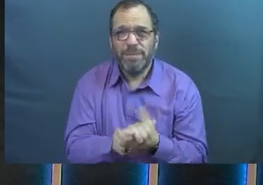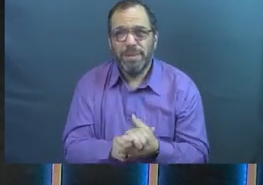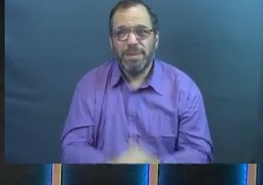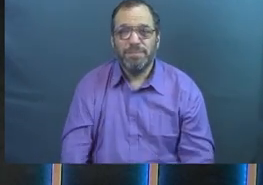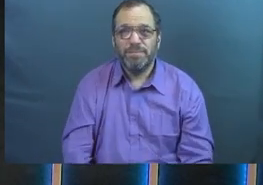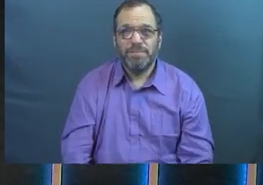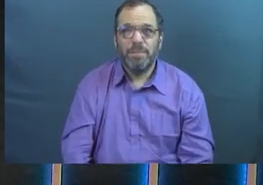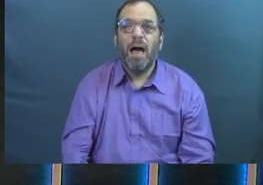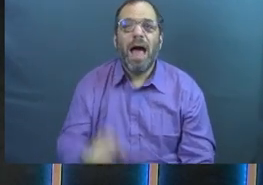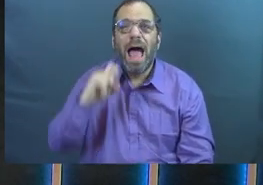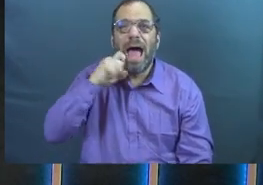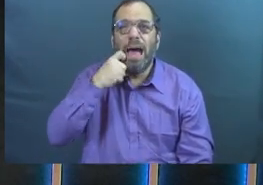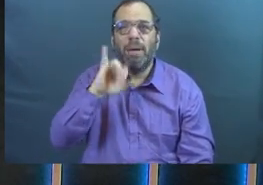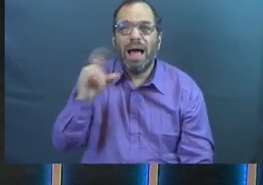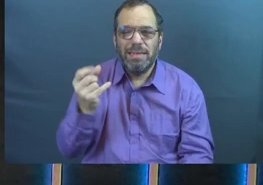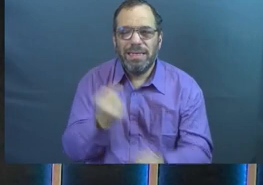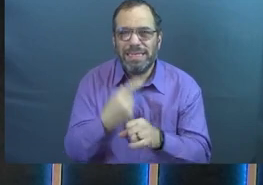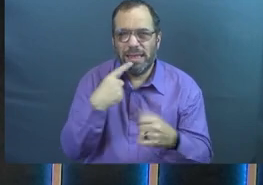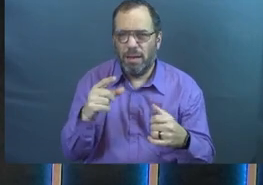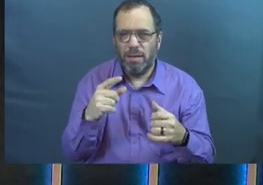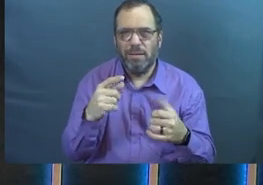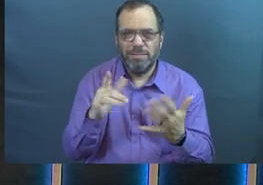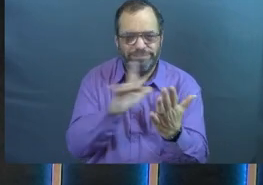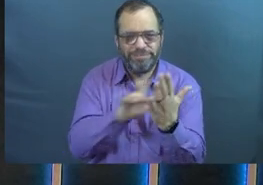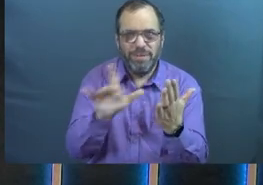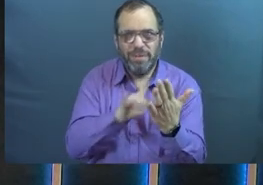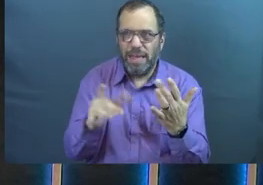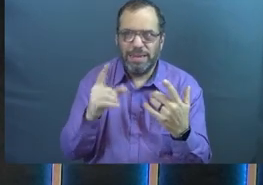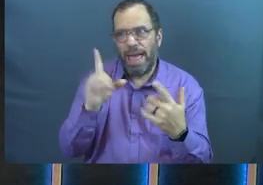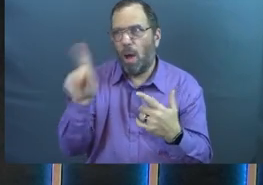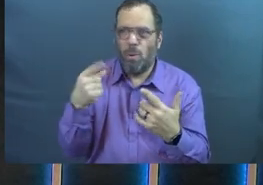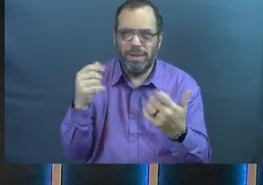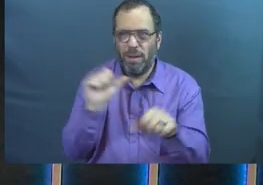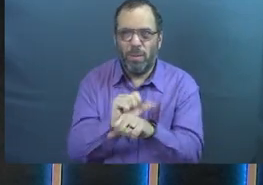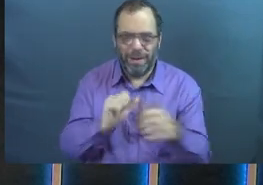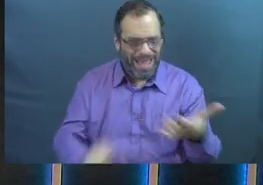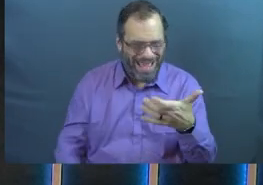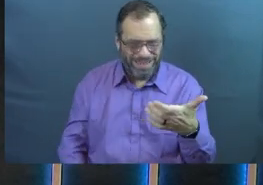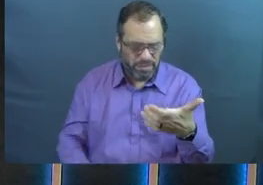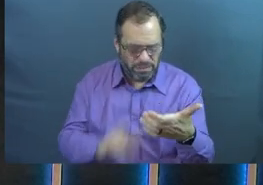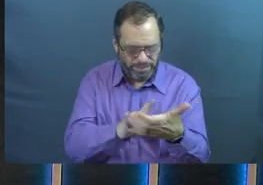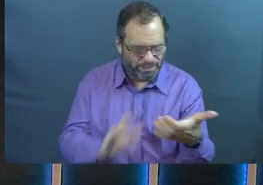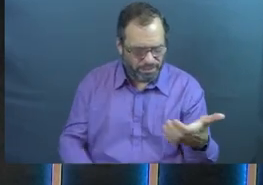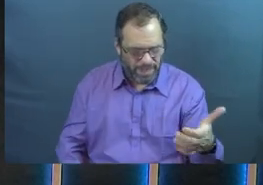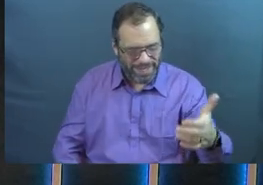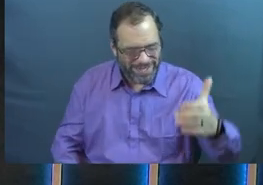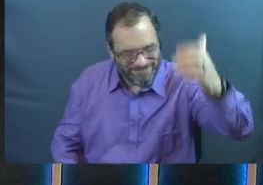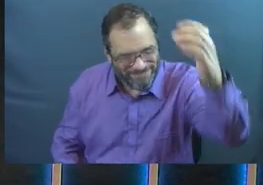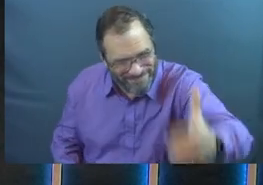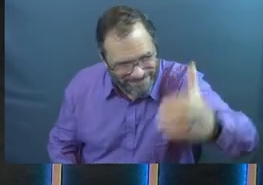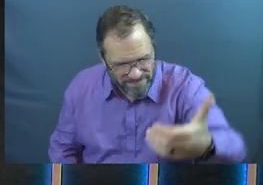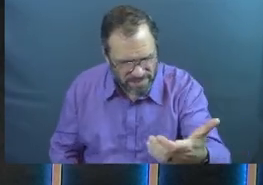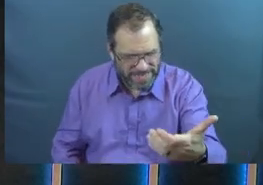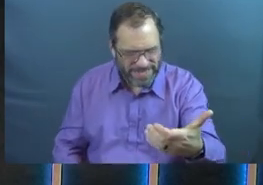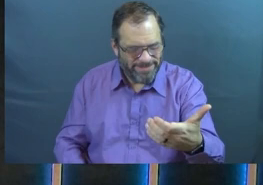Apple likes to say that about their electronic devices. They just work. And then they don't just work. It's anyway.